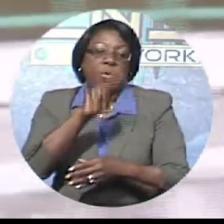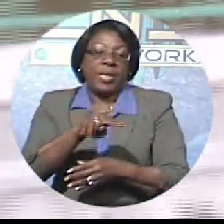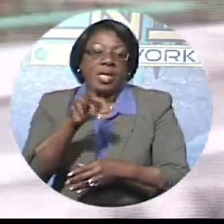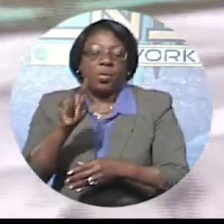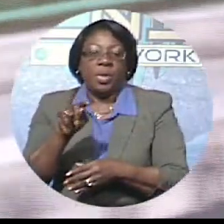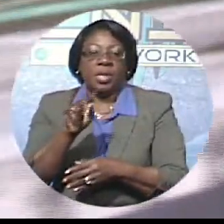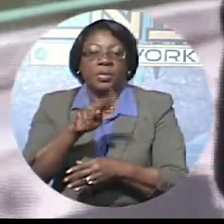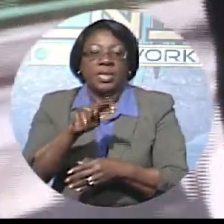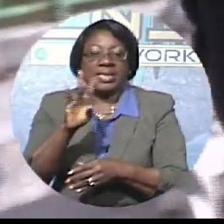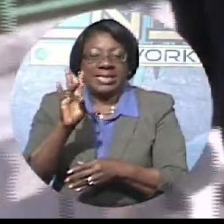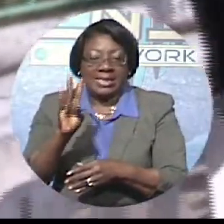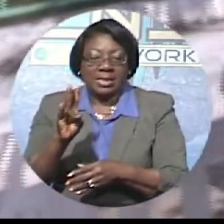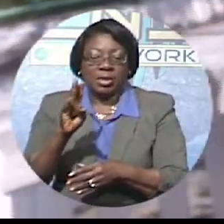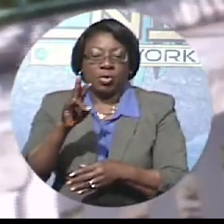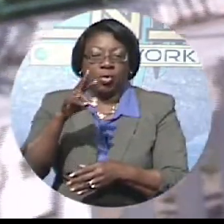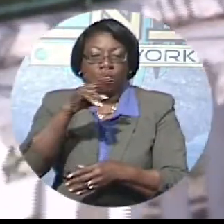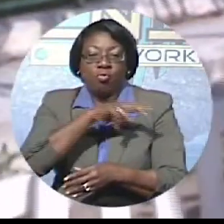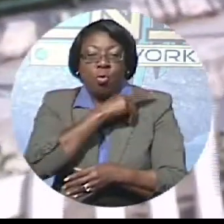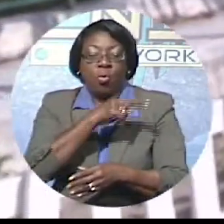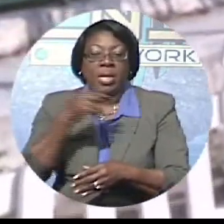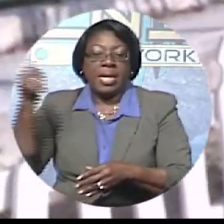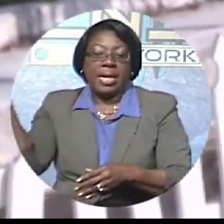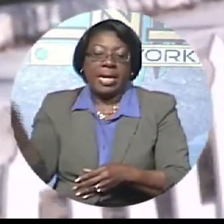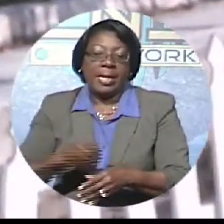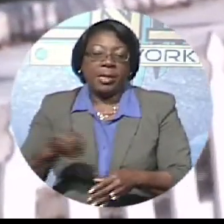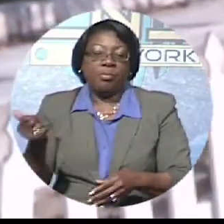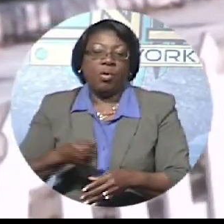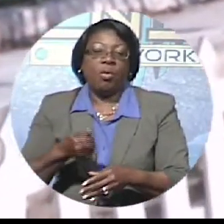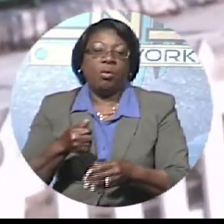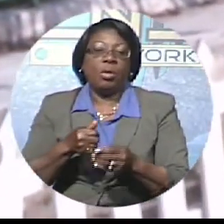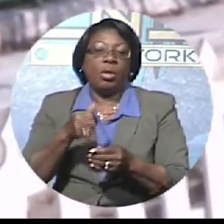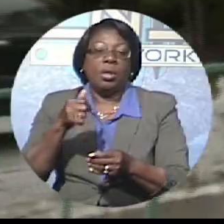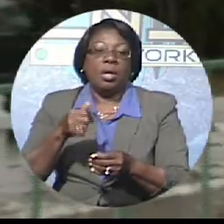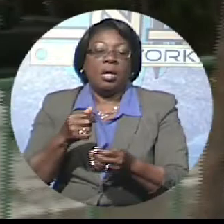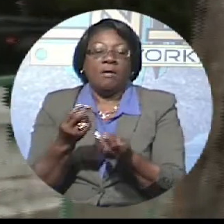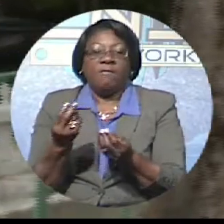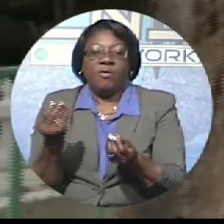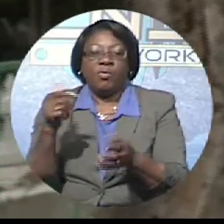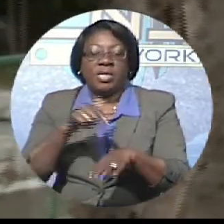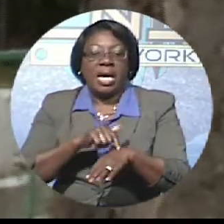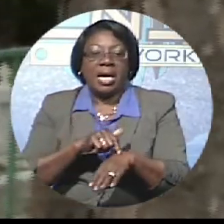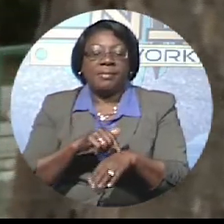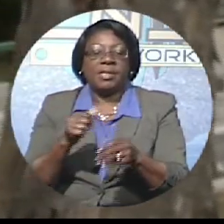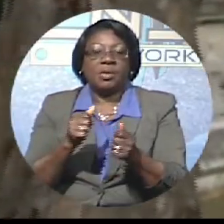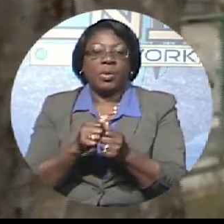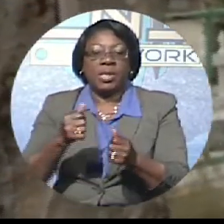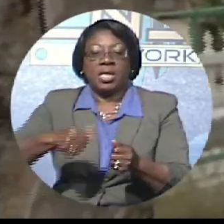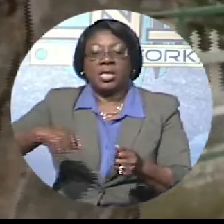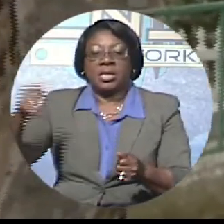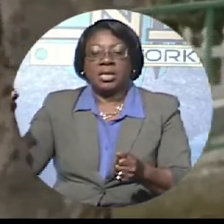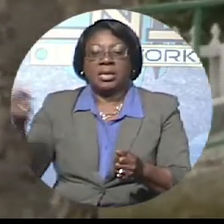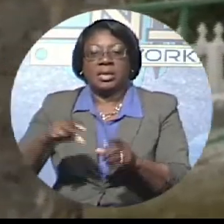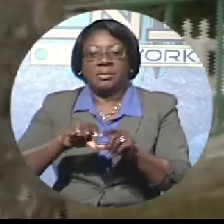baton near the thigh area. The inquest continues tomorrow. Christina Galanis is representing the Rolle family.